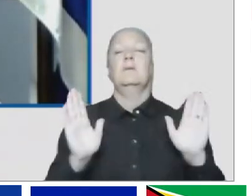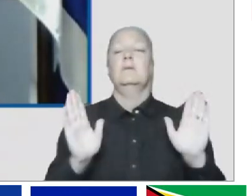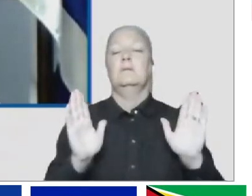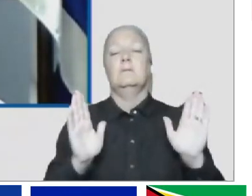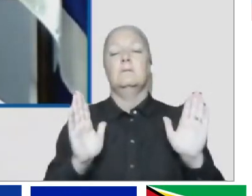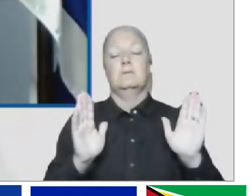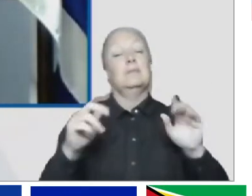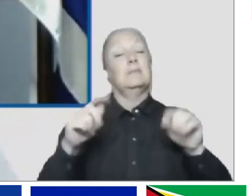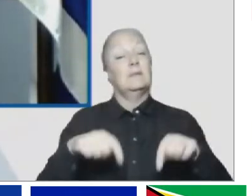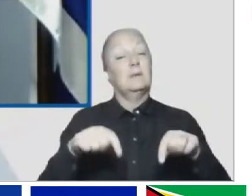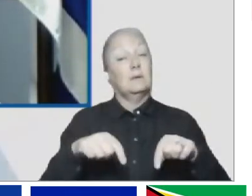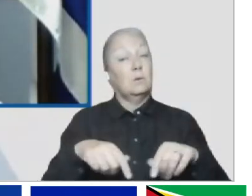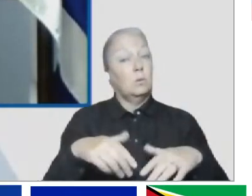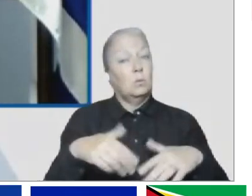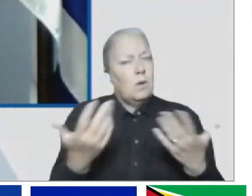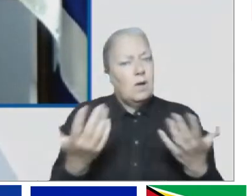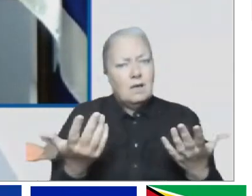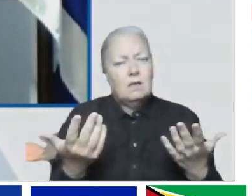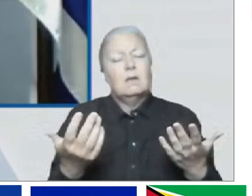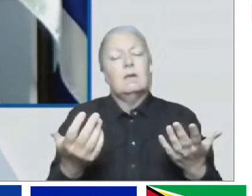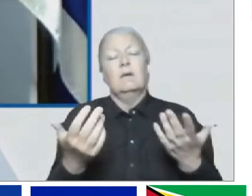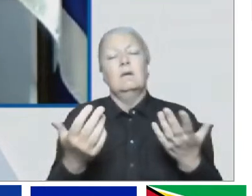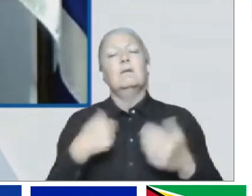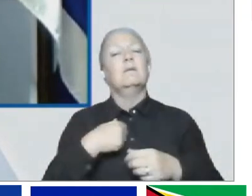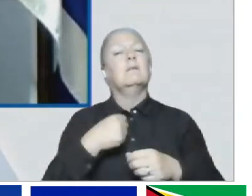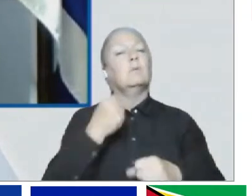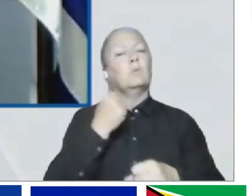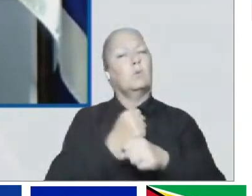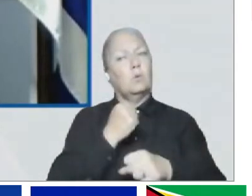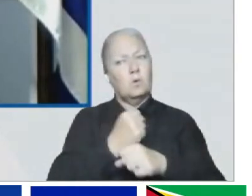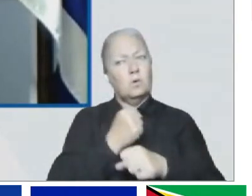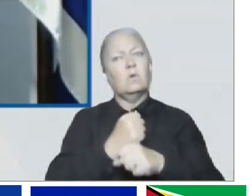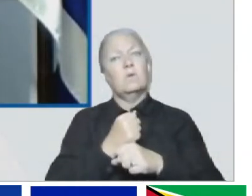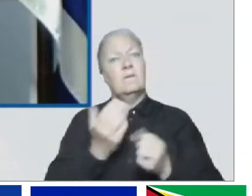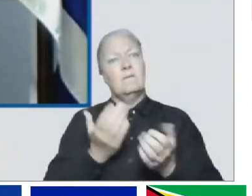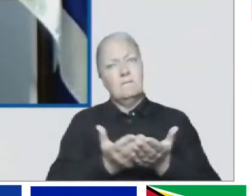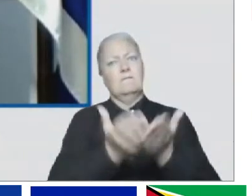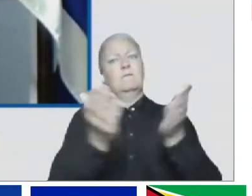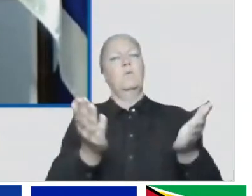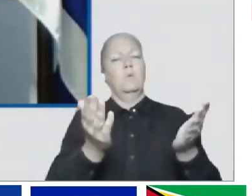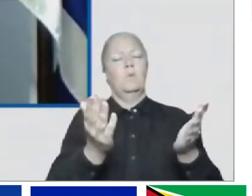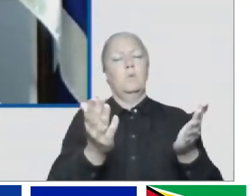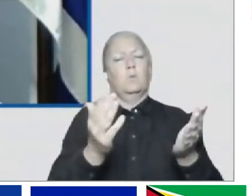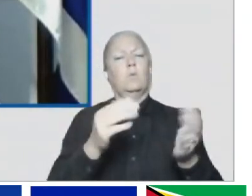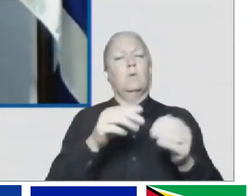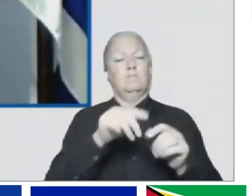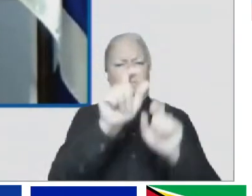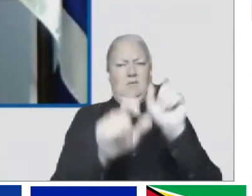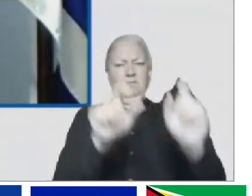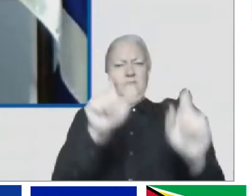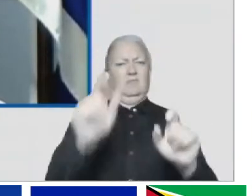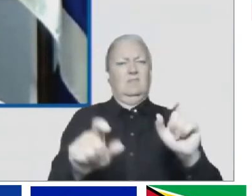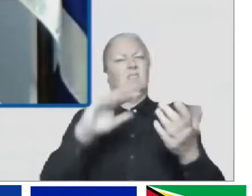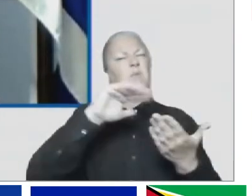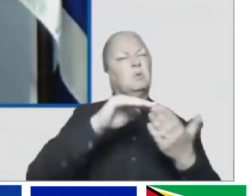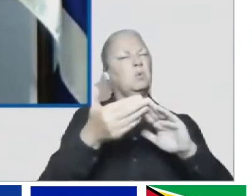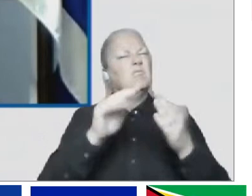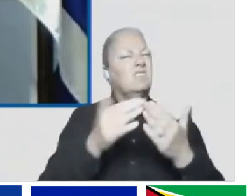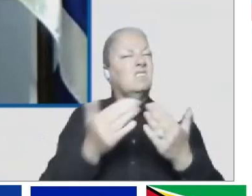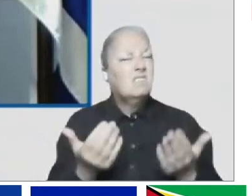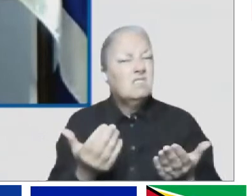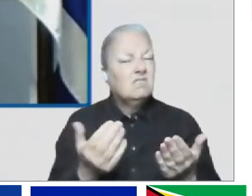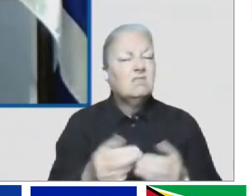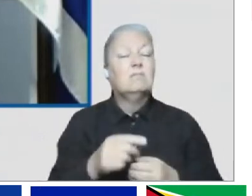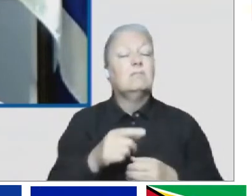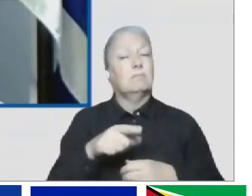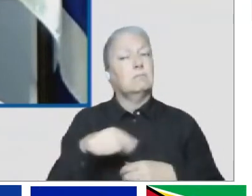work for the public at large, and the public at large is absolutely entitled to know what is